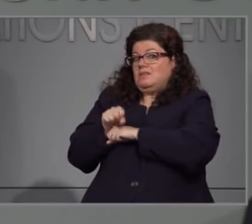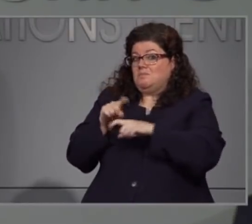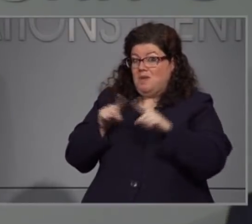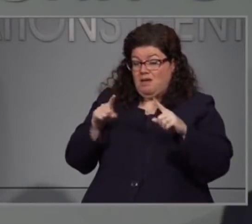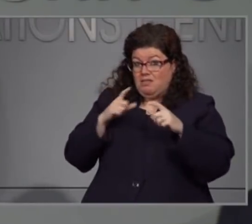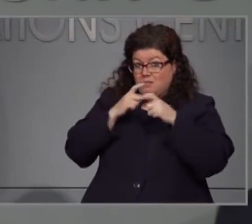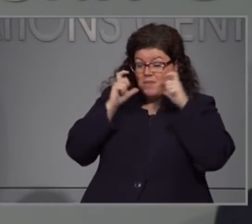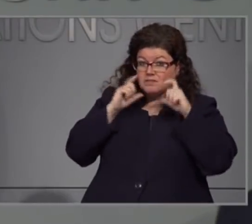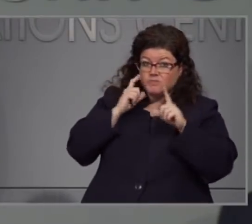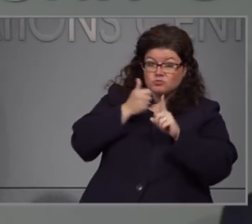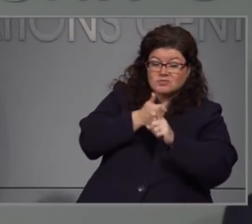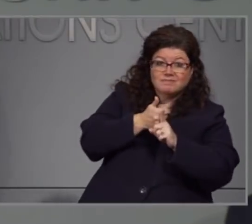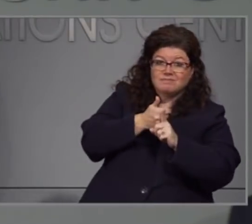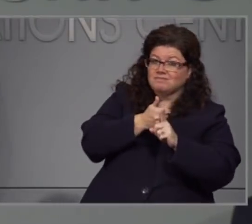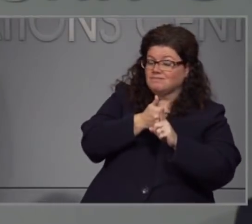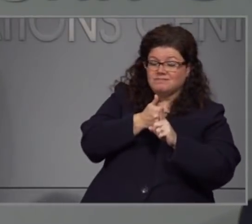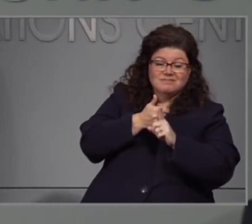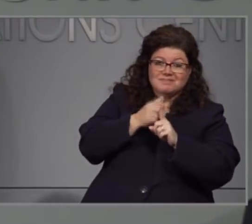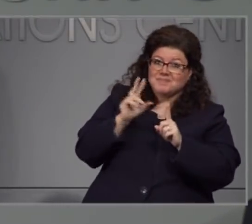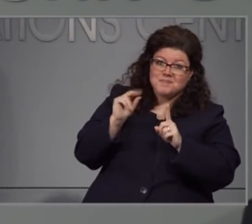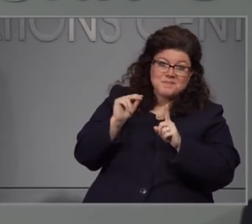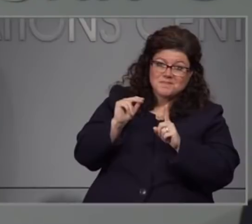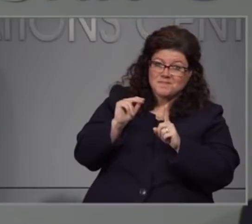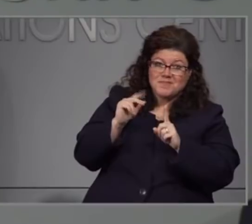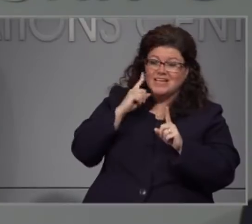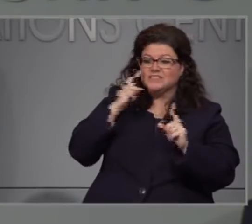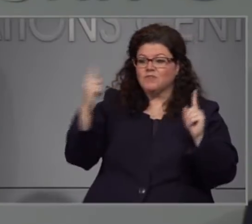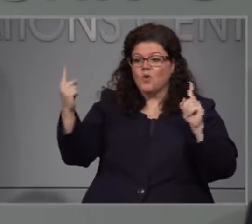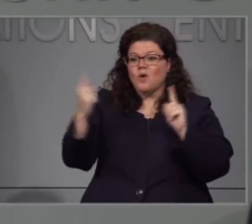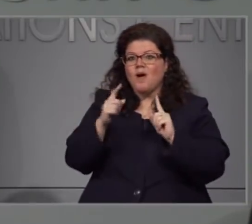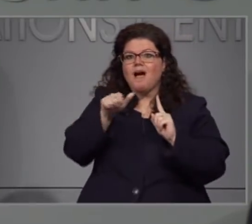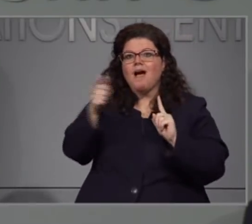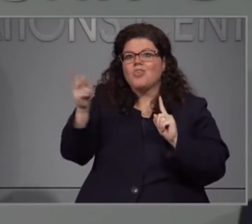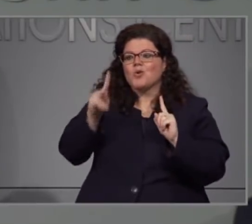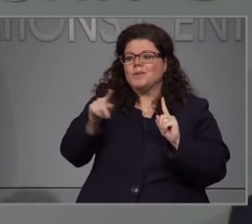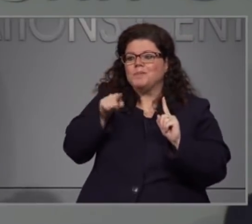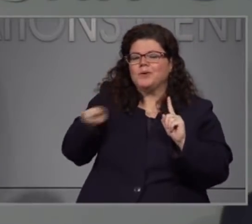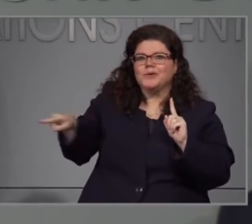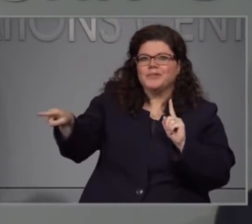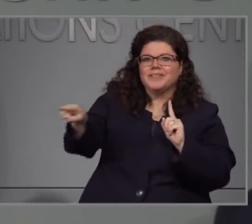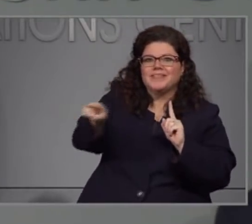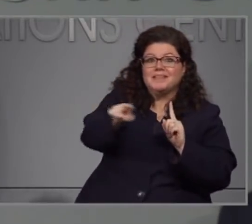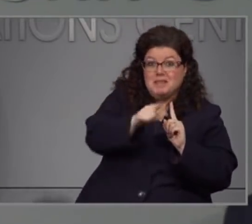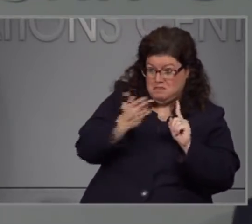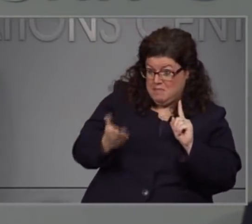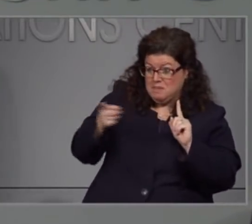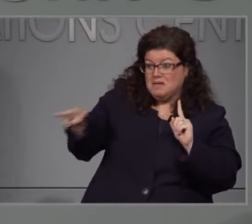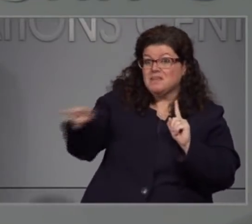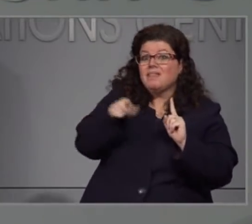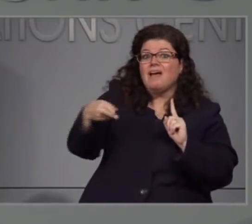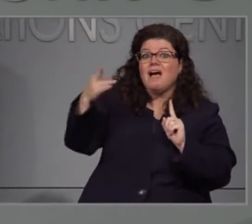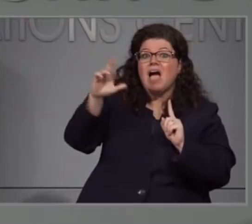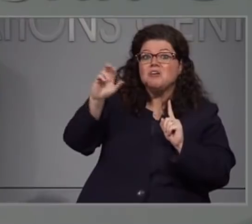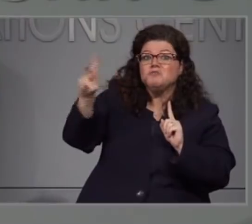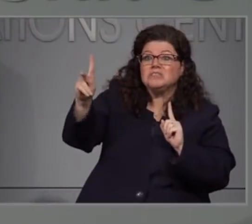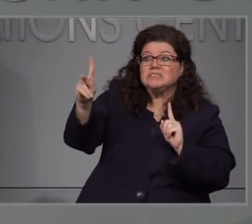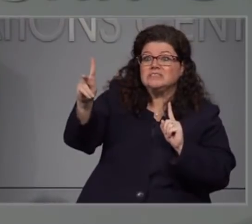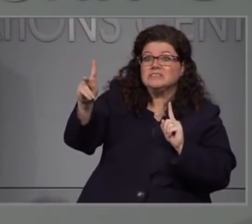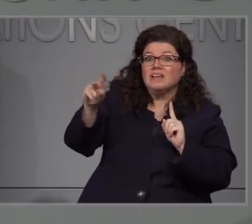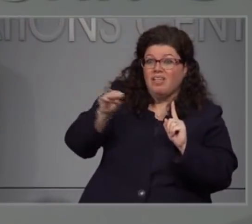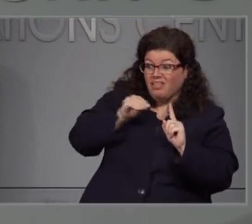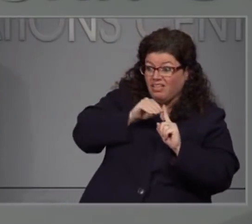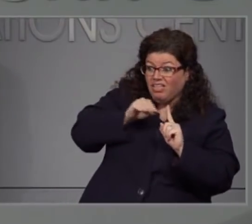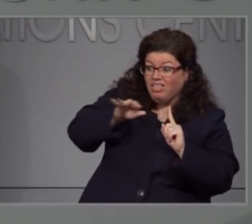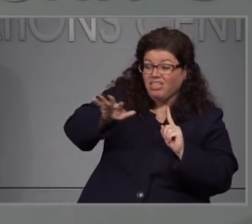protect others you come in contact with, and they might not be so lucky. A